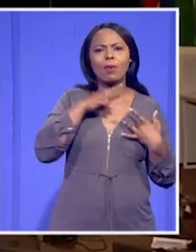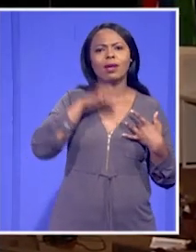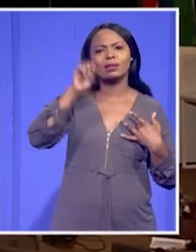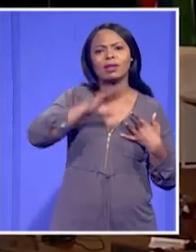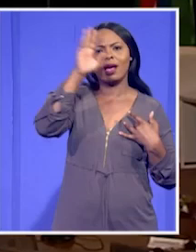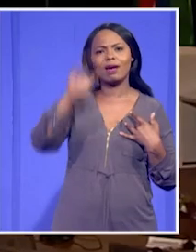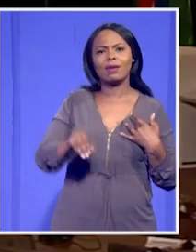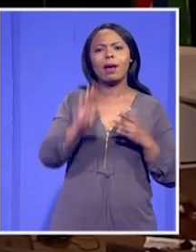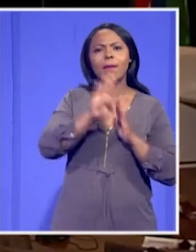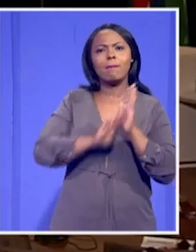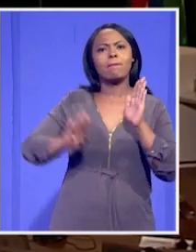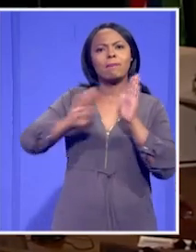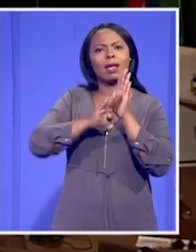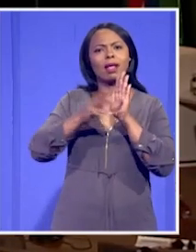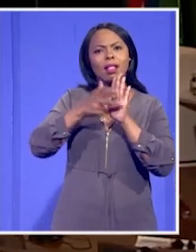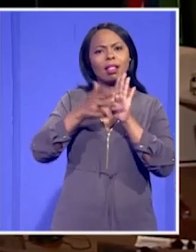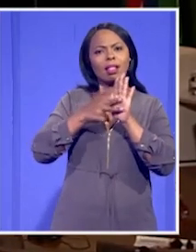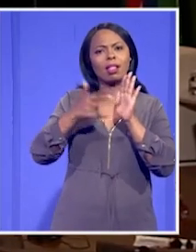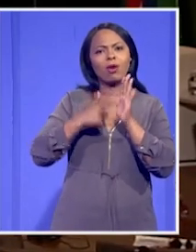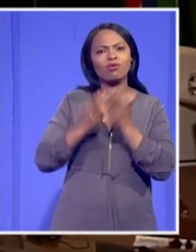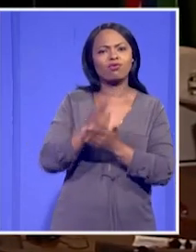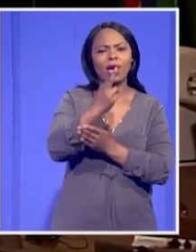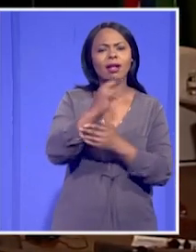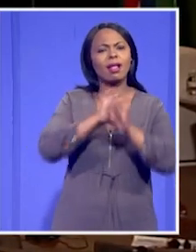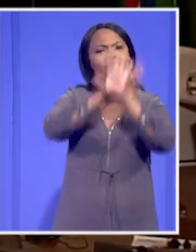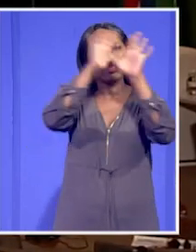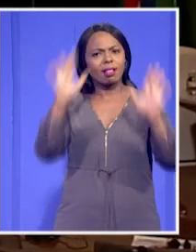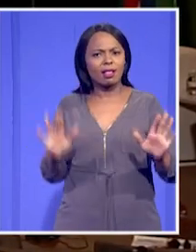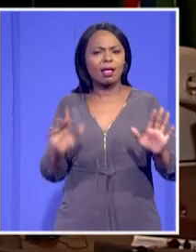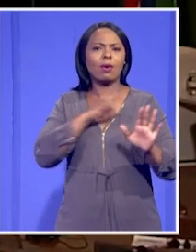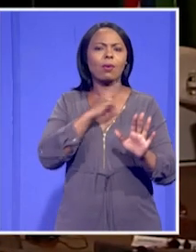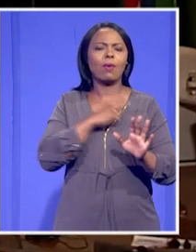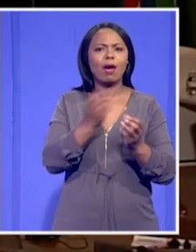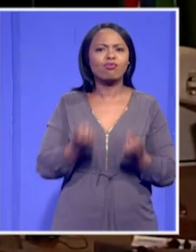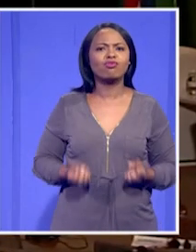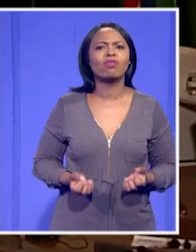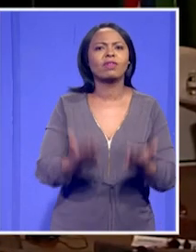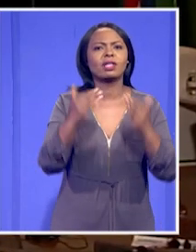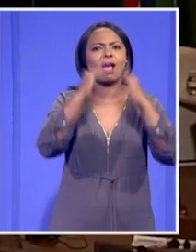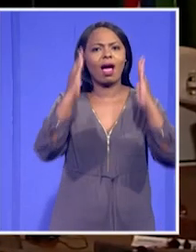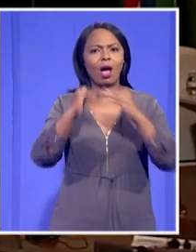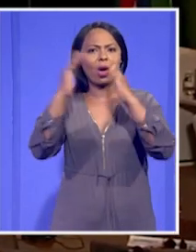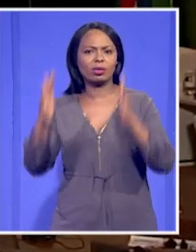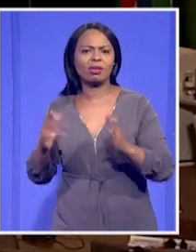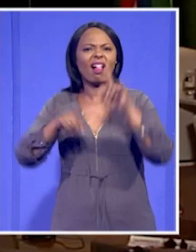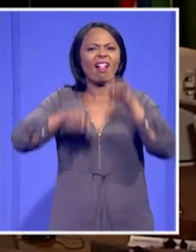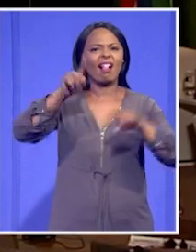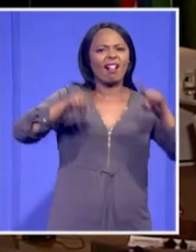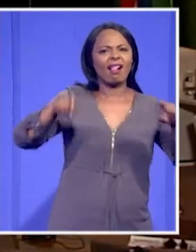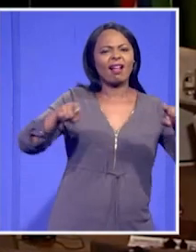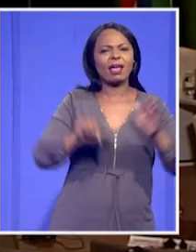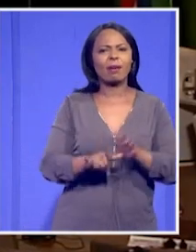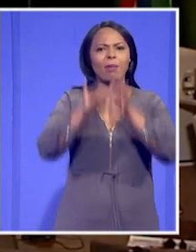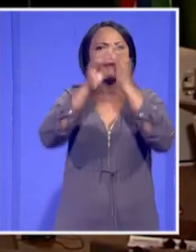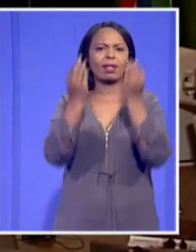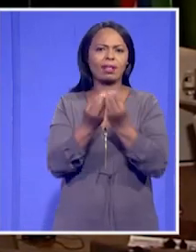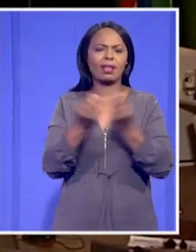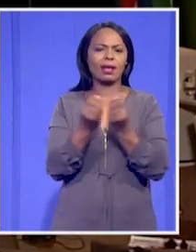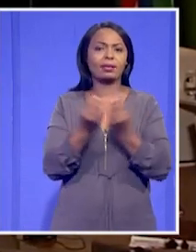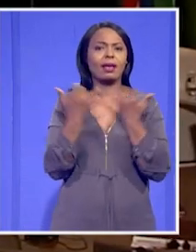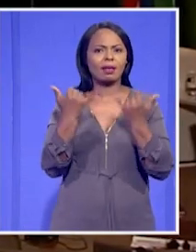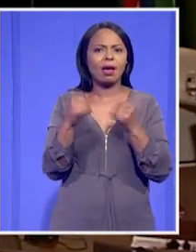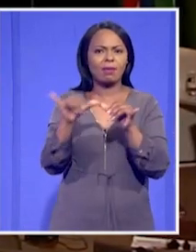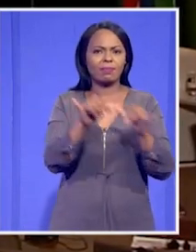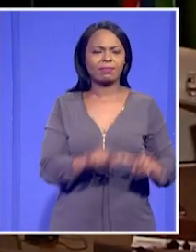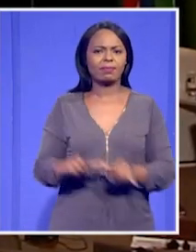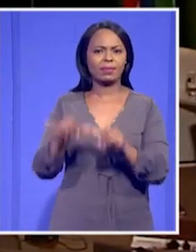Rights is very clear around the issue of making sure that the provision of housing and many other critical should be